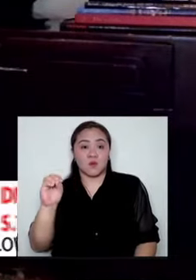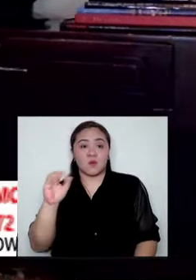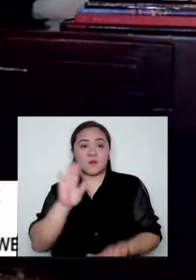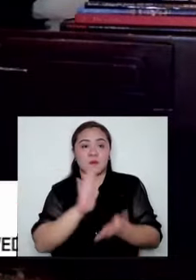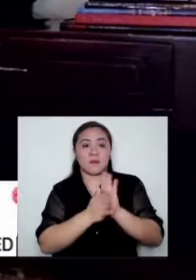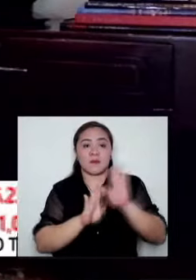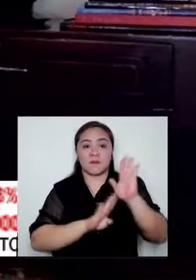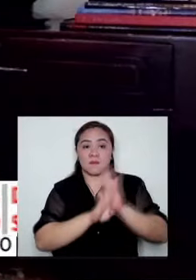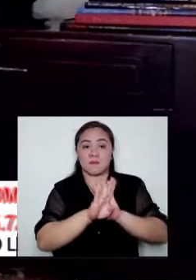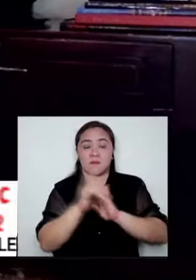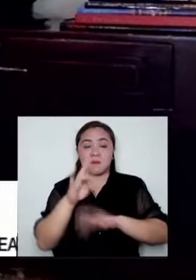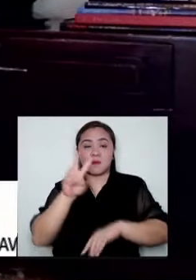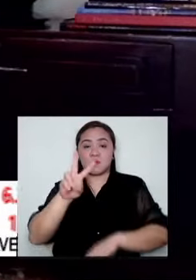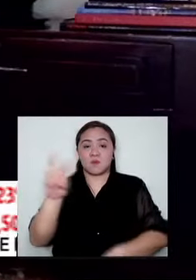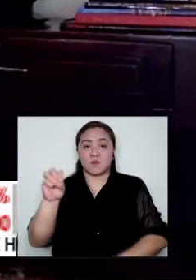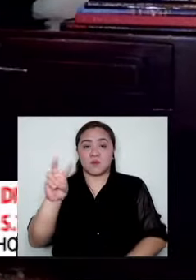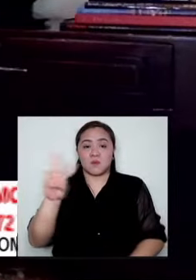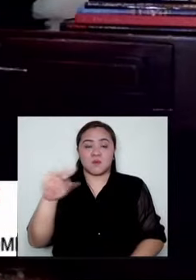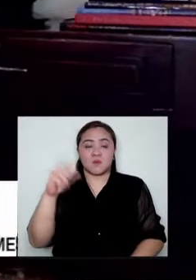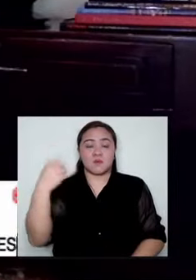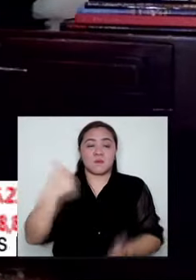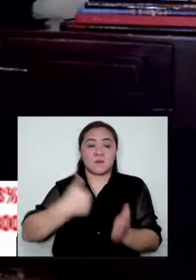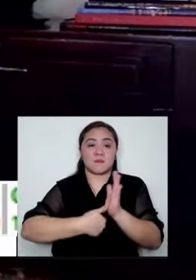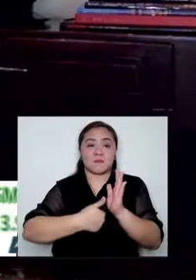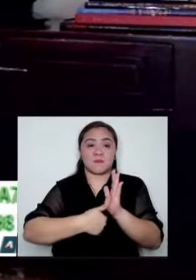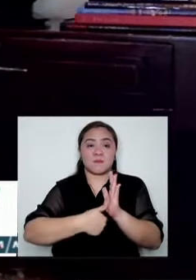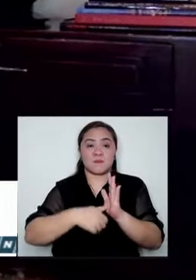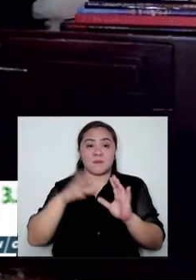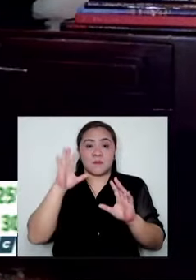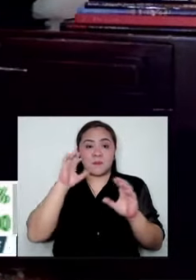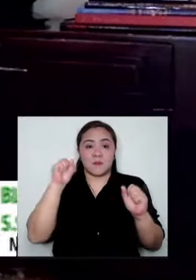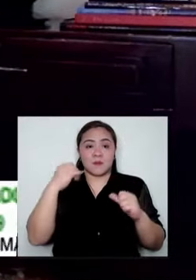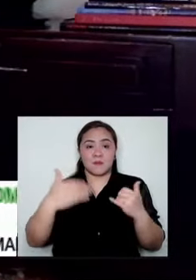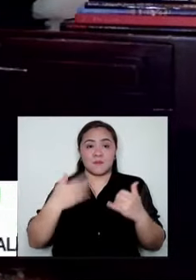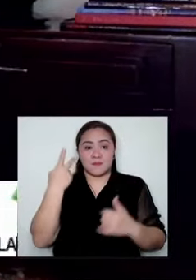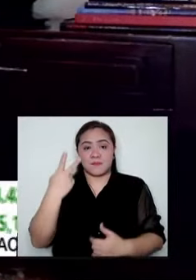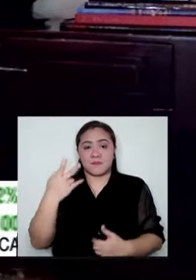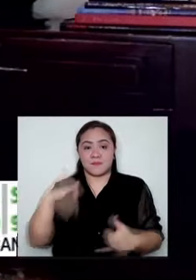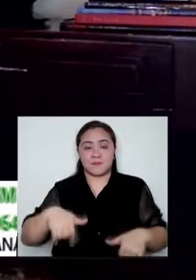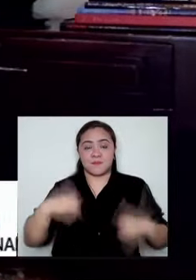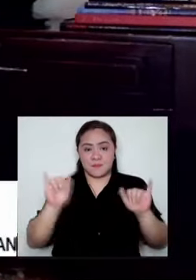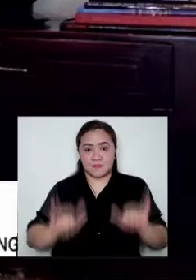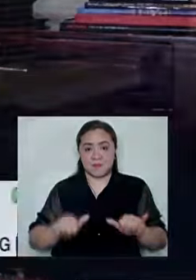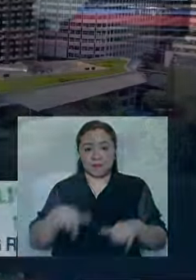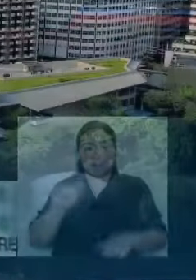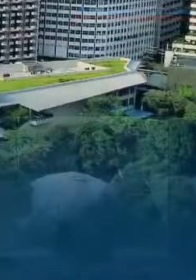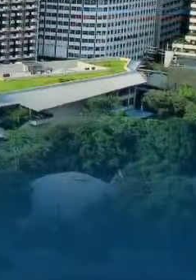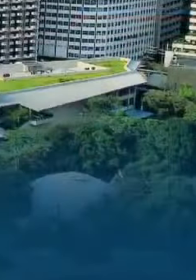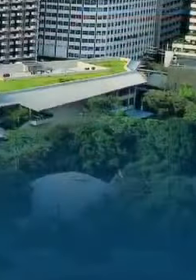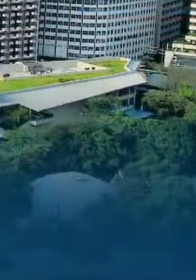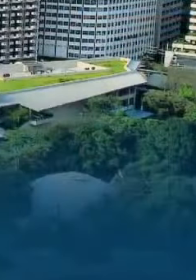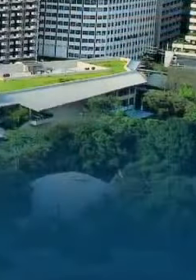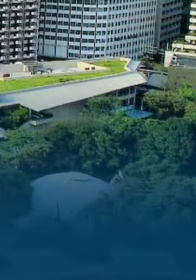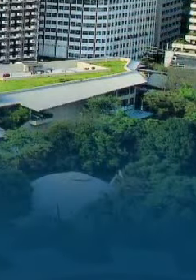in the 2022 presidential elections and Dateline Philippines returns. Stay with us here on ANC.